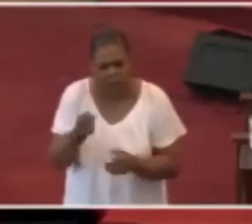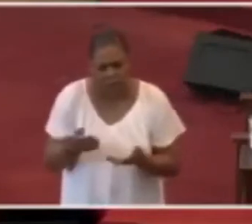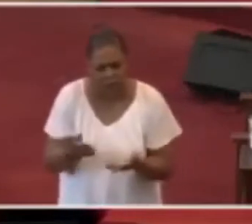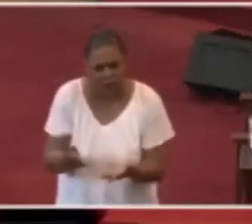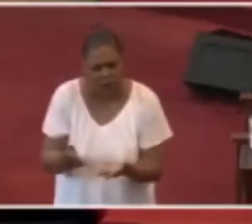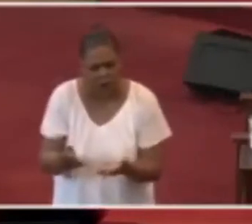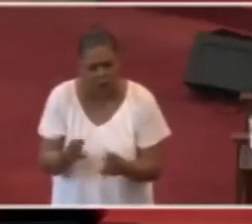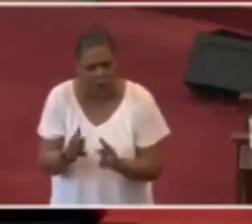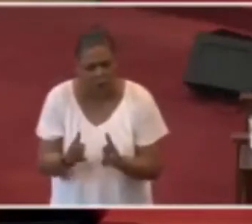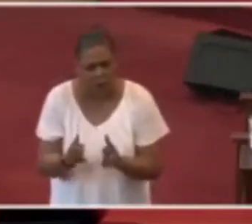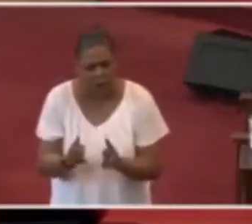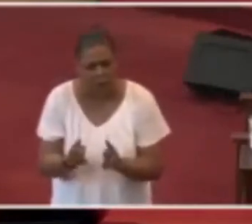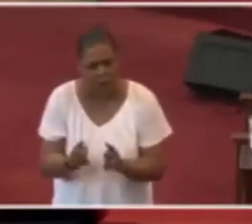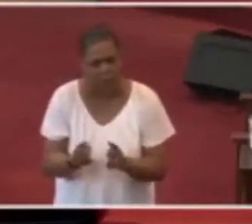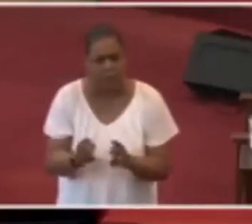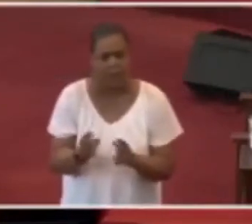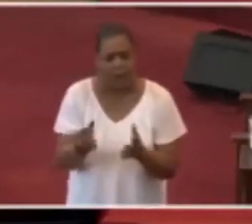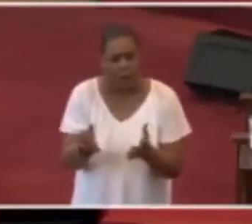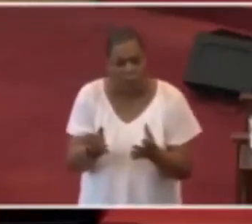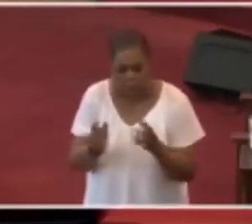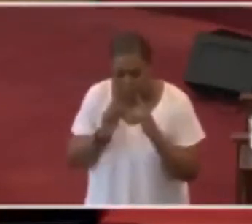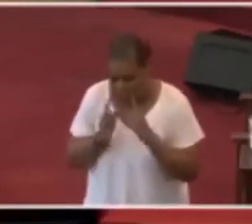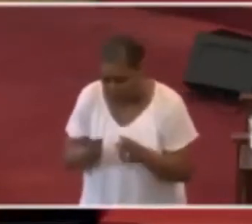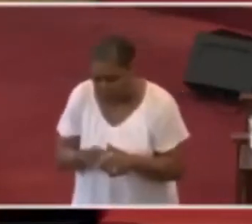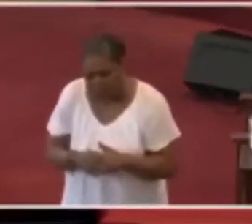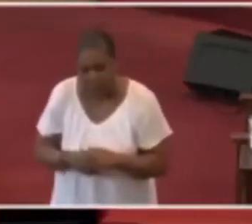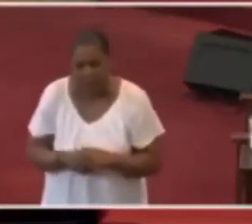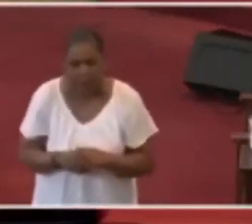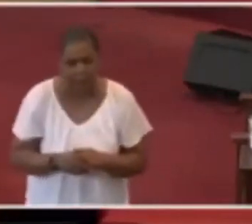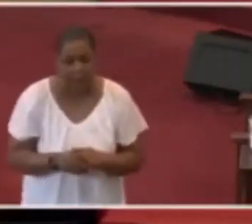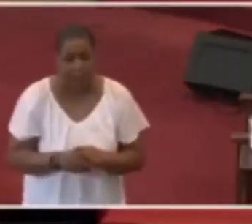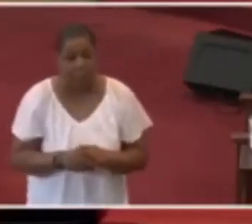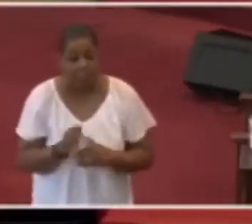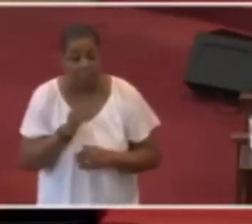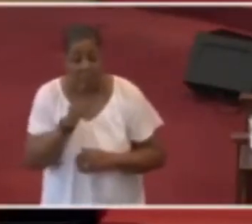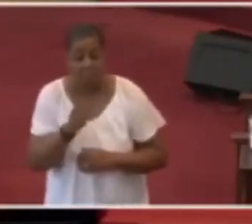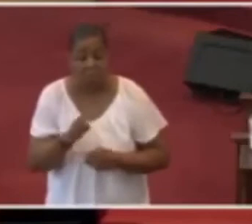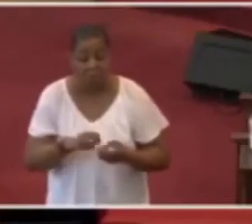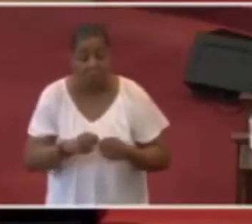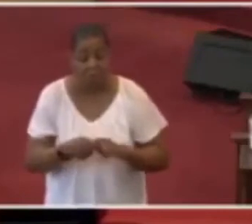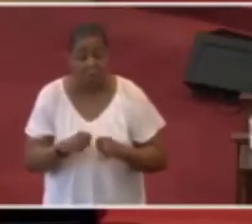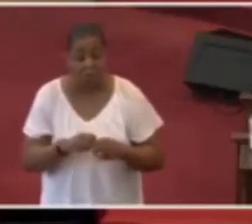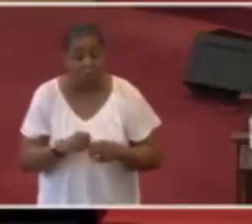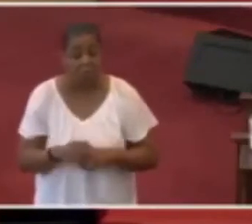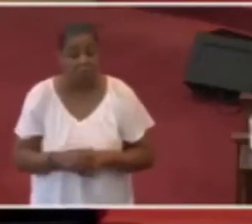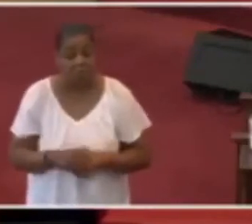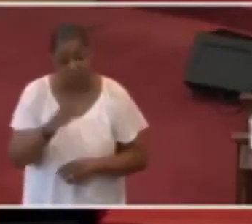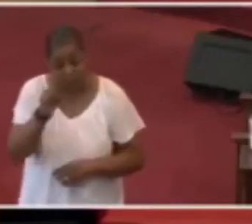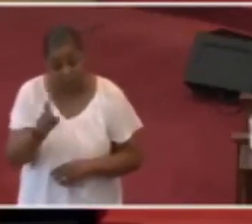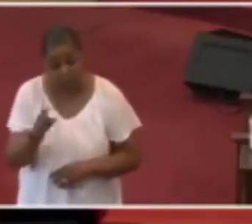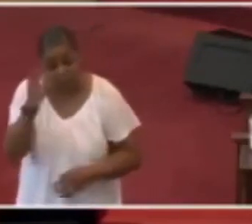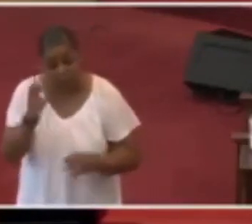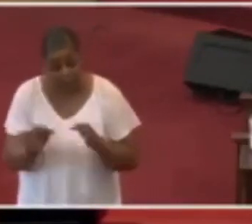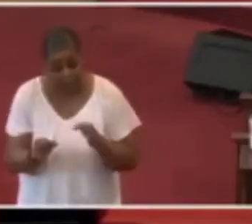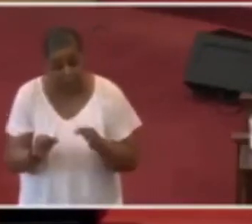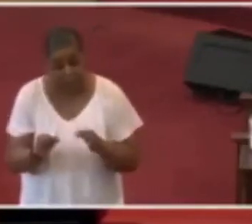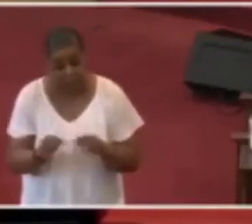offered to those expecting and needing a response? These, Mount Ararat, are real issues. Because decisions have to be